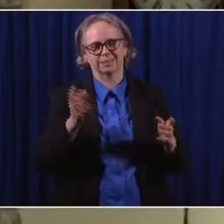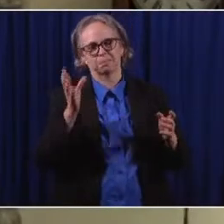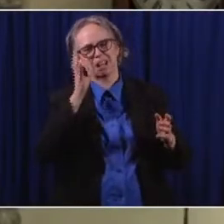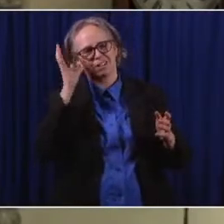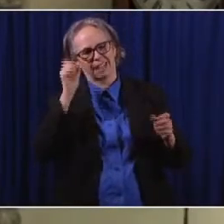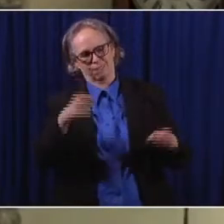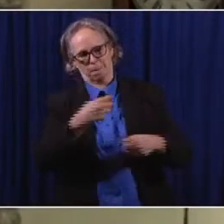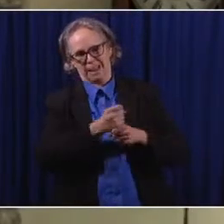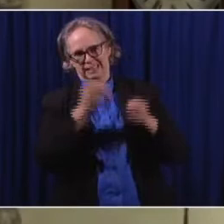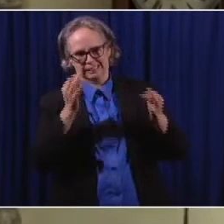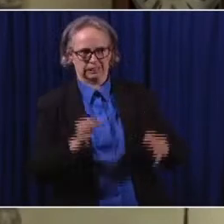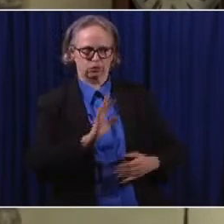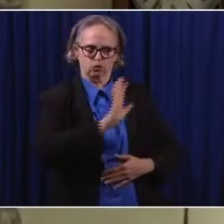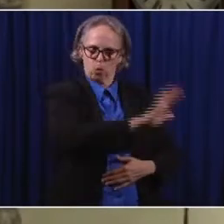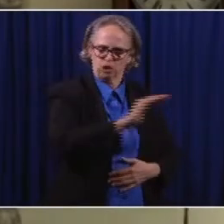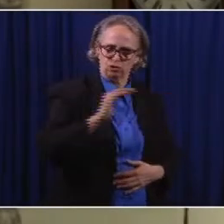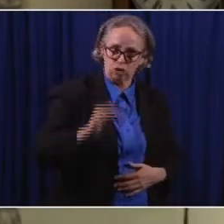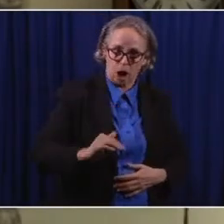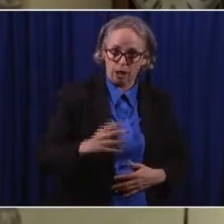in trick-or-treating.